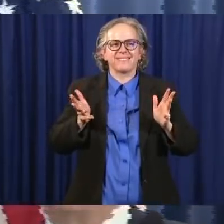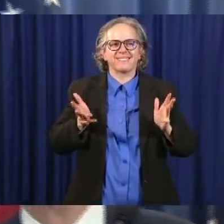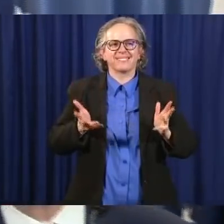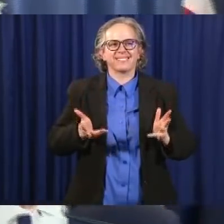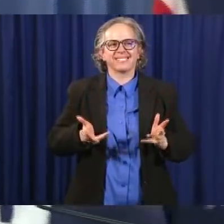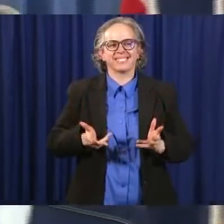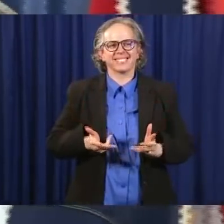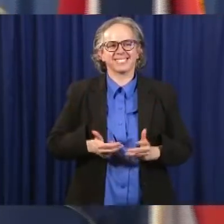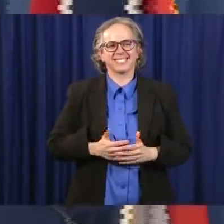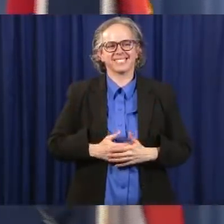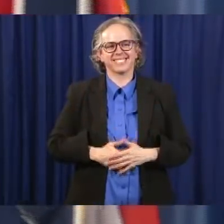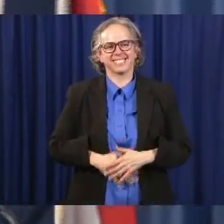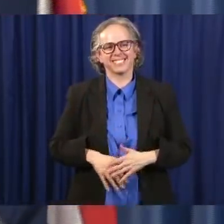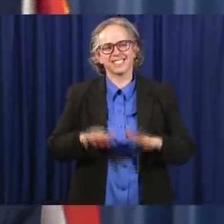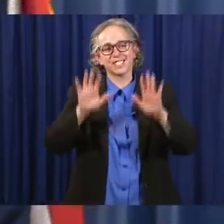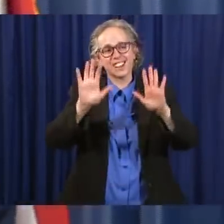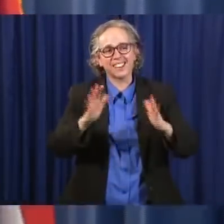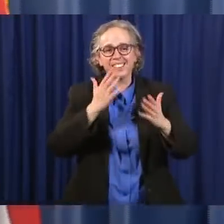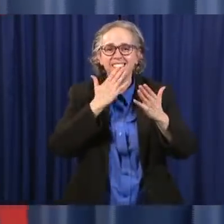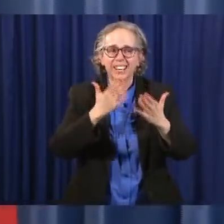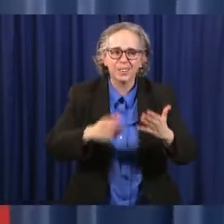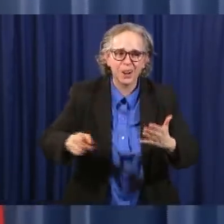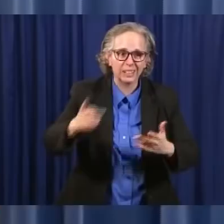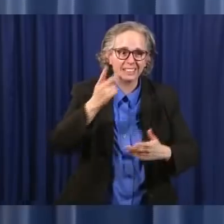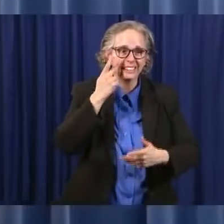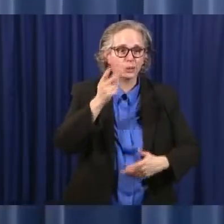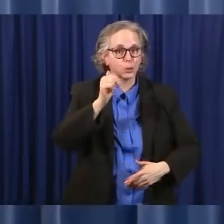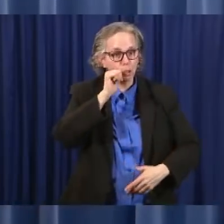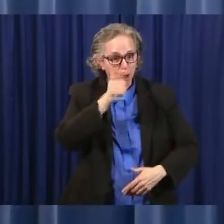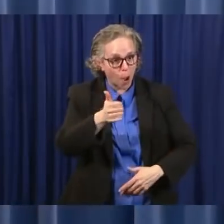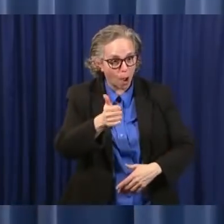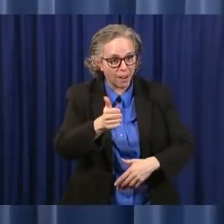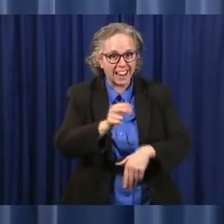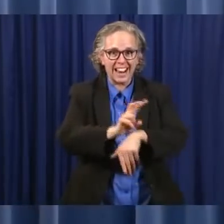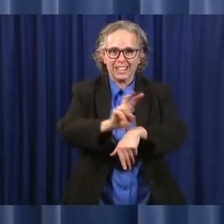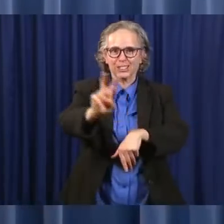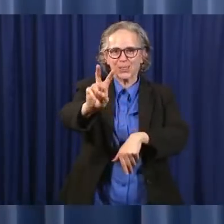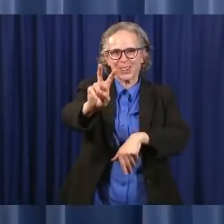Great. Thank you all. We'll see you tomorrow at 2 o'clock. Thank you.